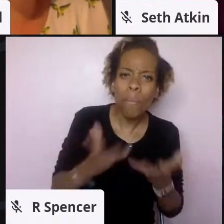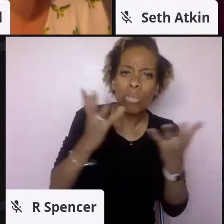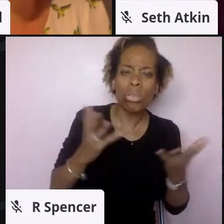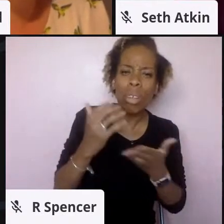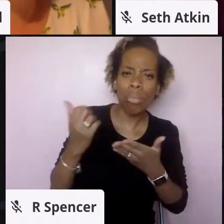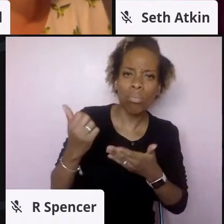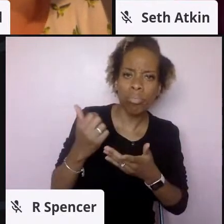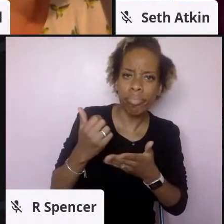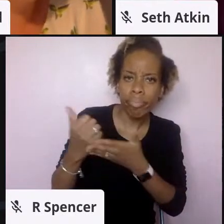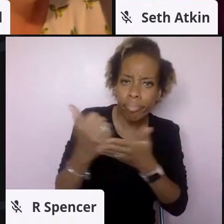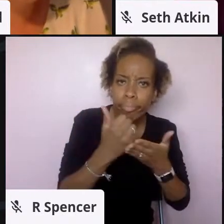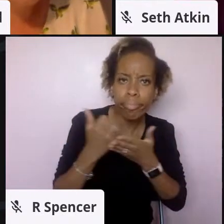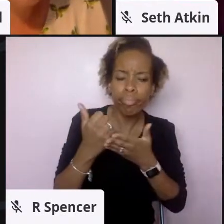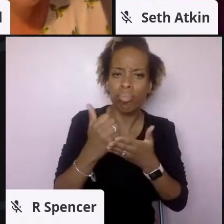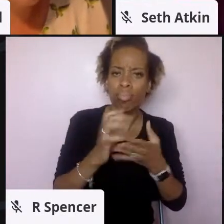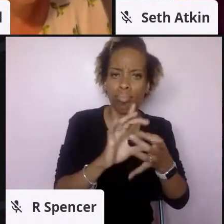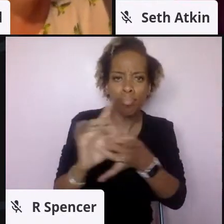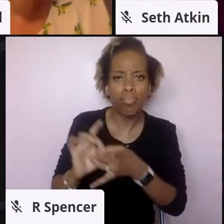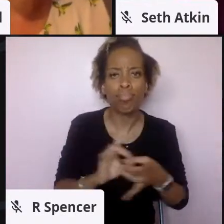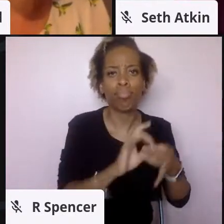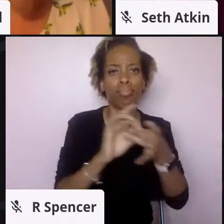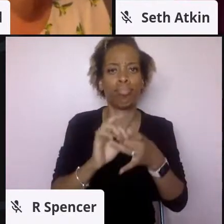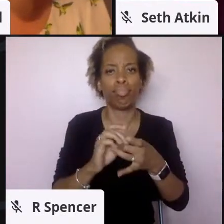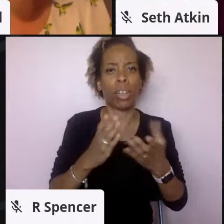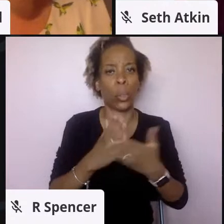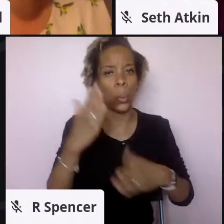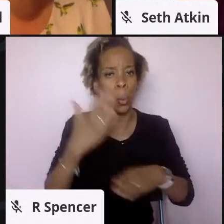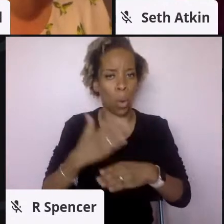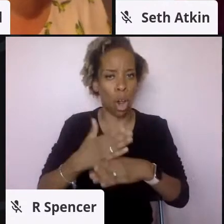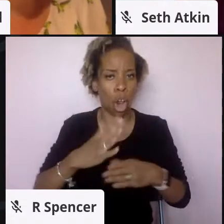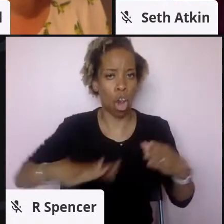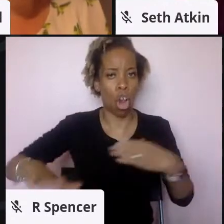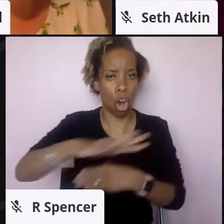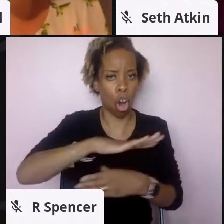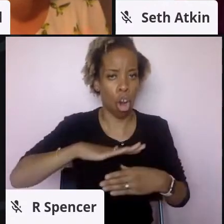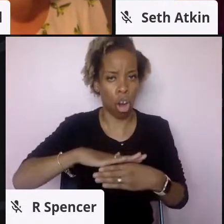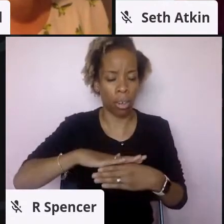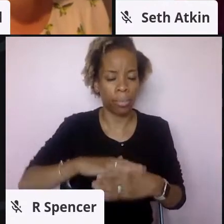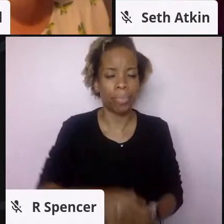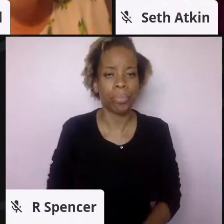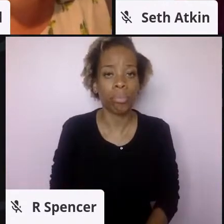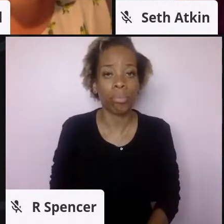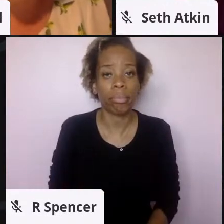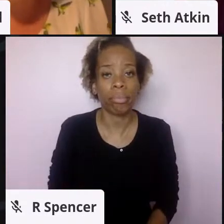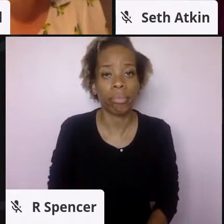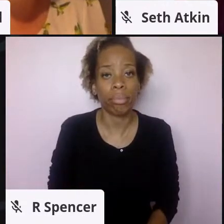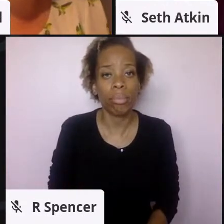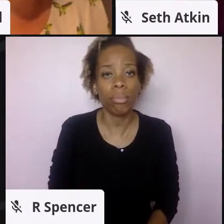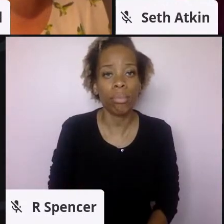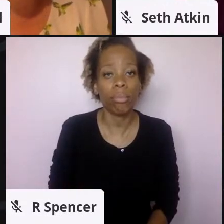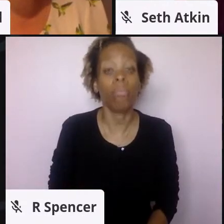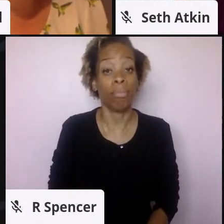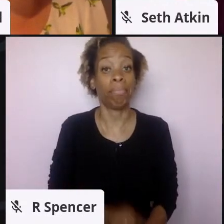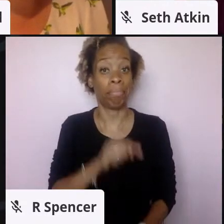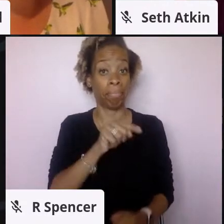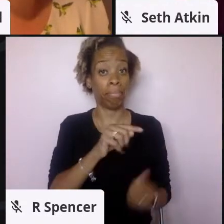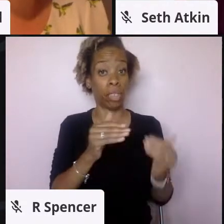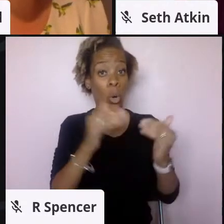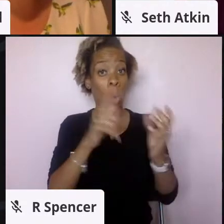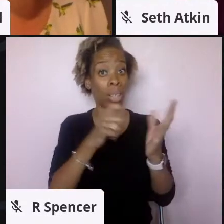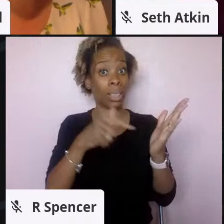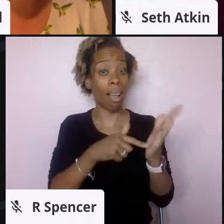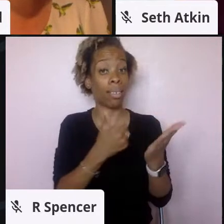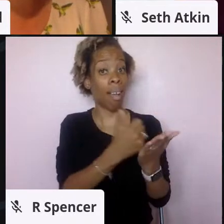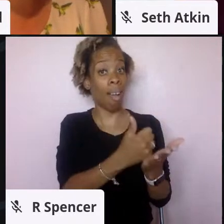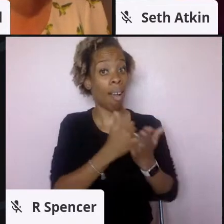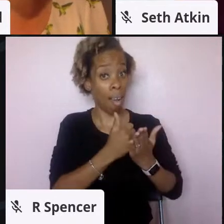protected characteristics and those who don't. So that is a really helpful grounding which underpins a lot of the work that